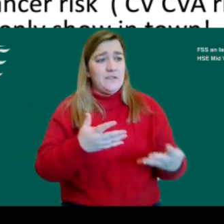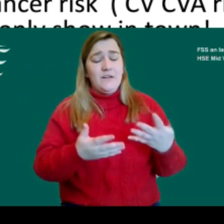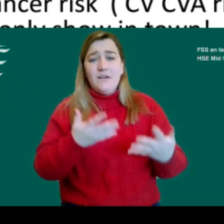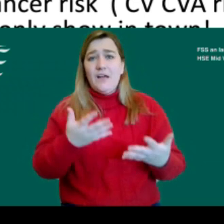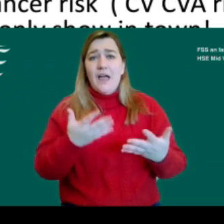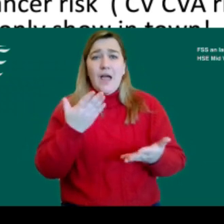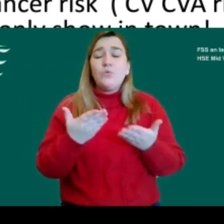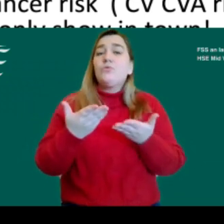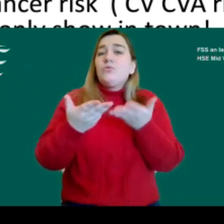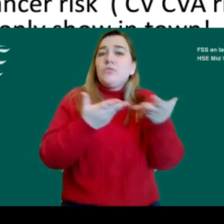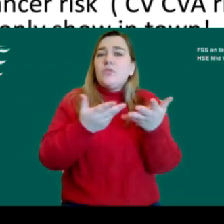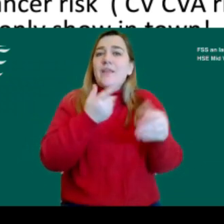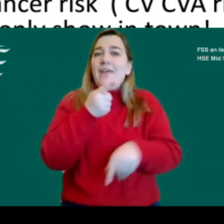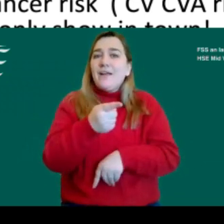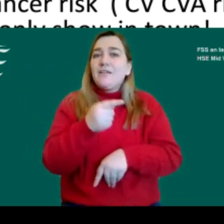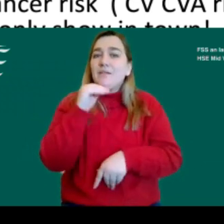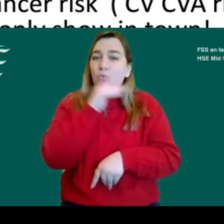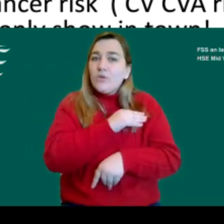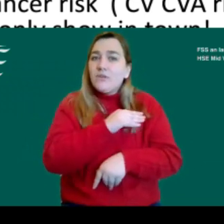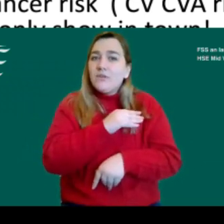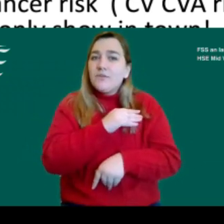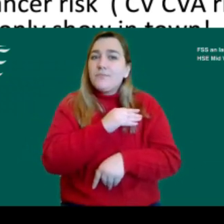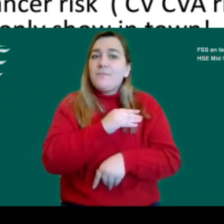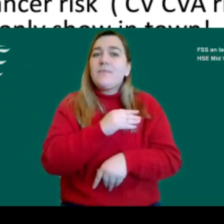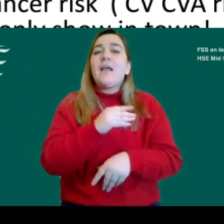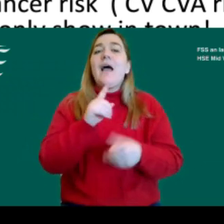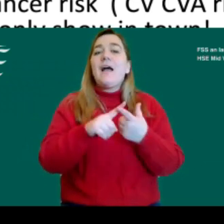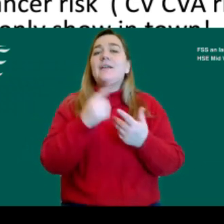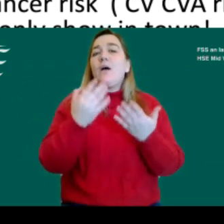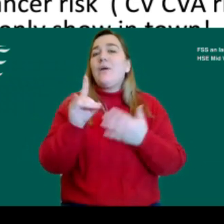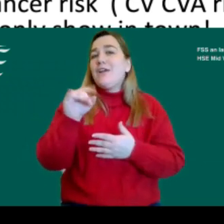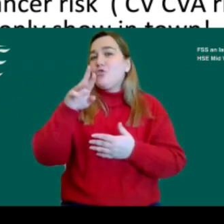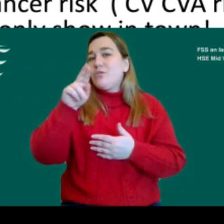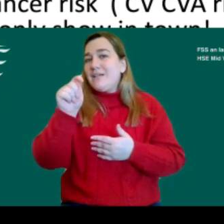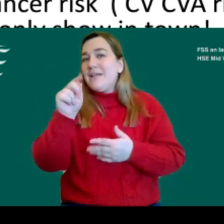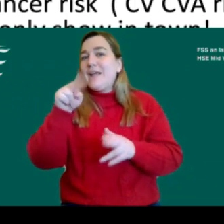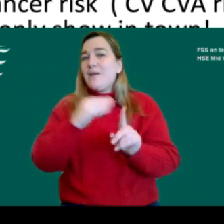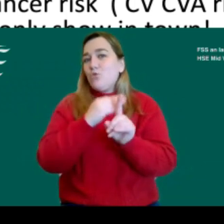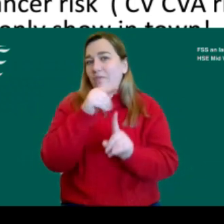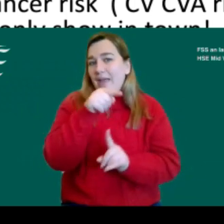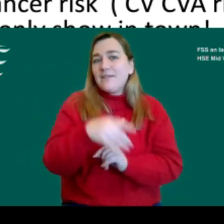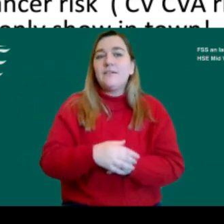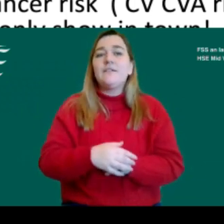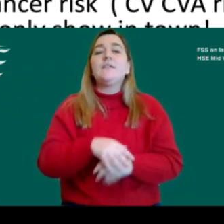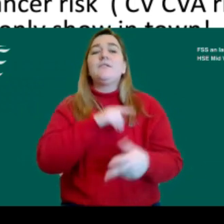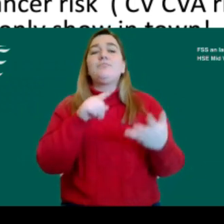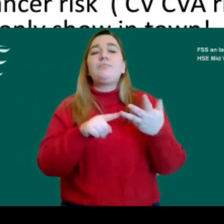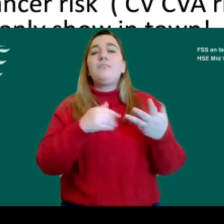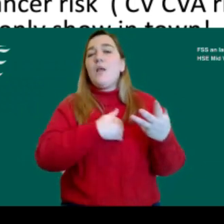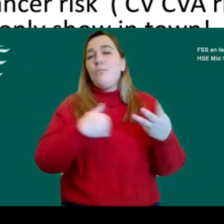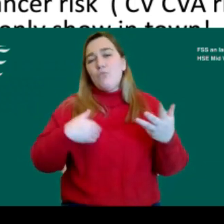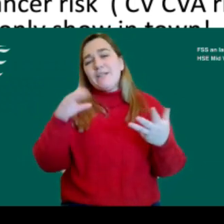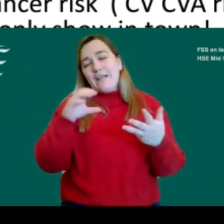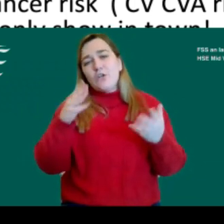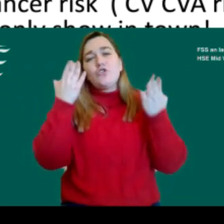HRT may or may not with that. Breast cancer risk, I always show them that infographic I showed you already. And so it's probably a different conversation for very strong family histories and